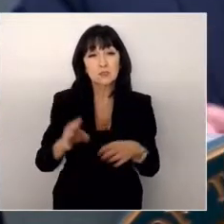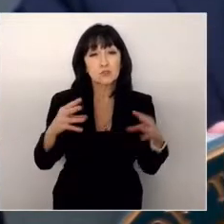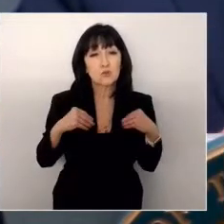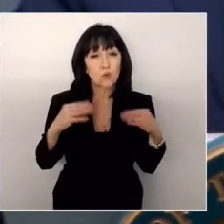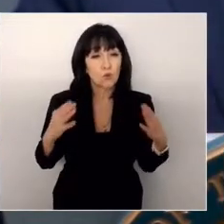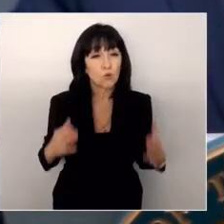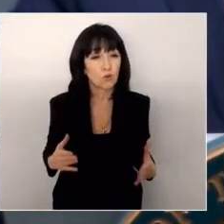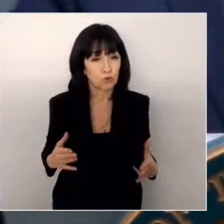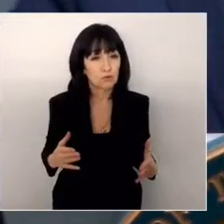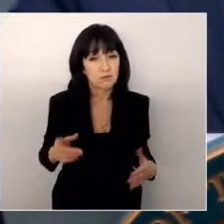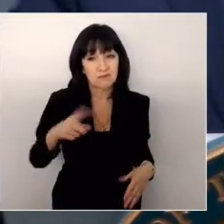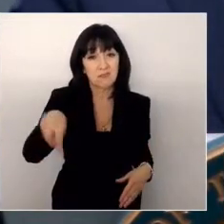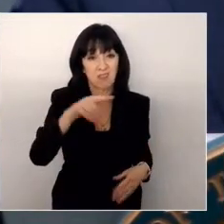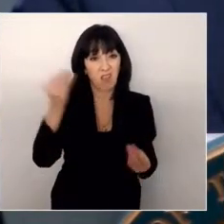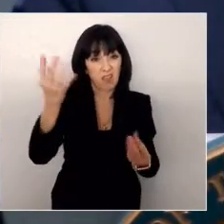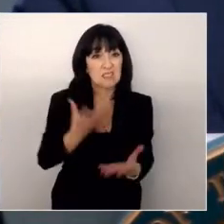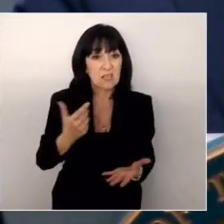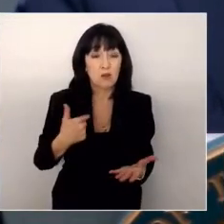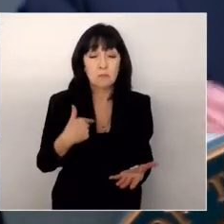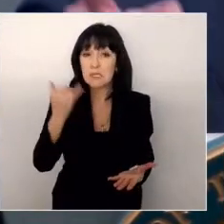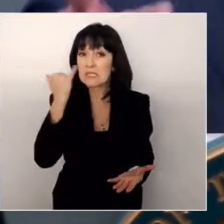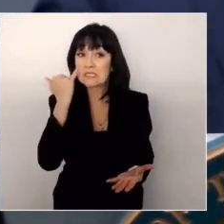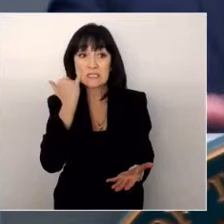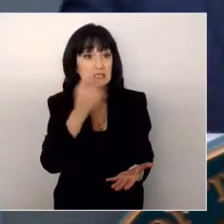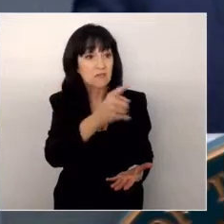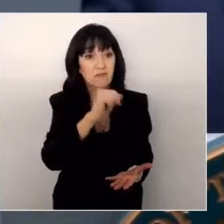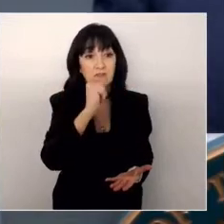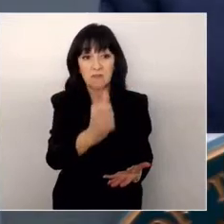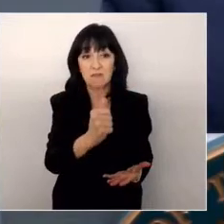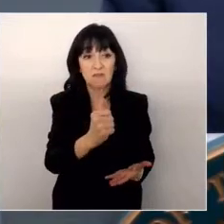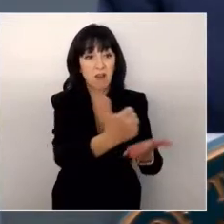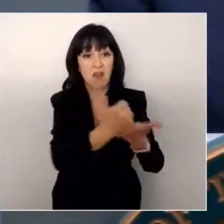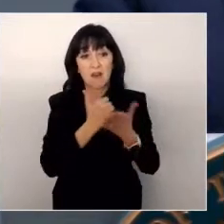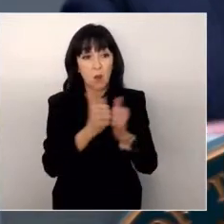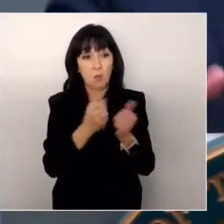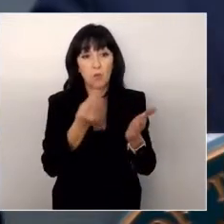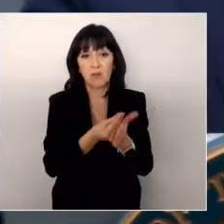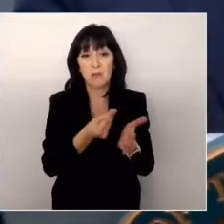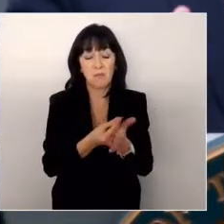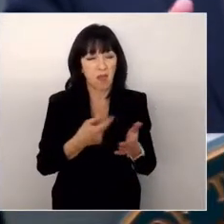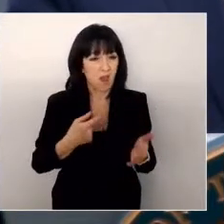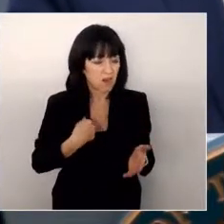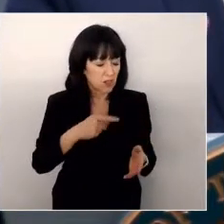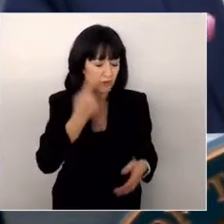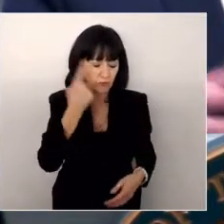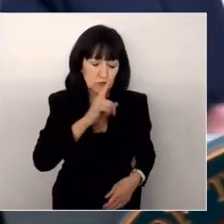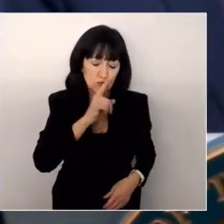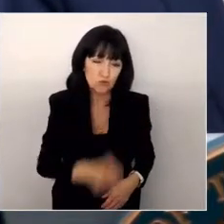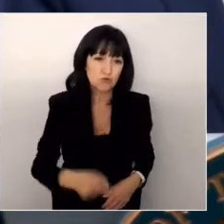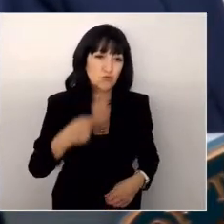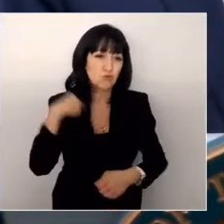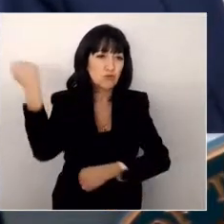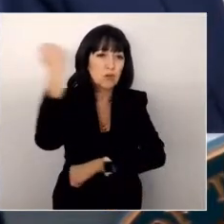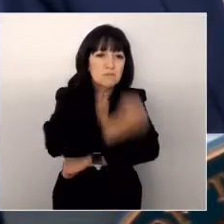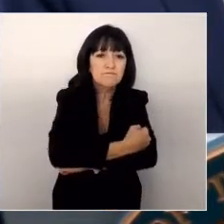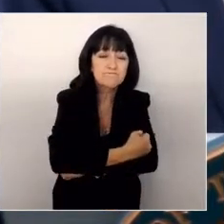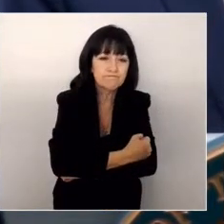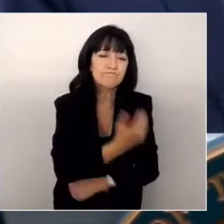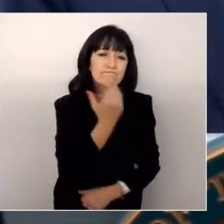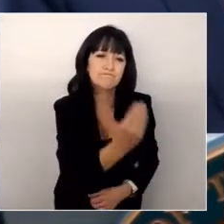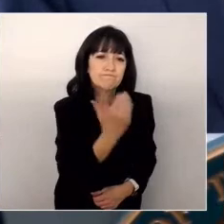helped them keep their doors open. Supporting businesses also means supporting the employees who work